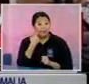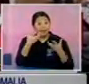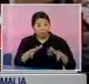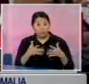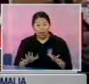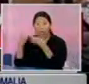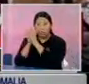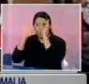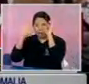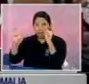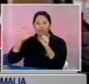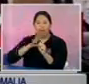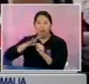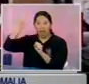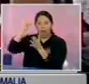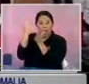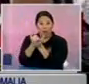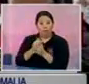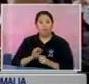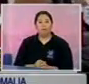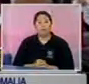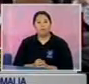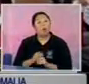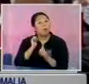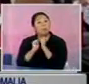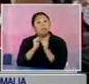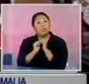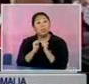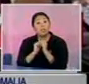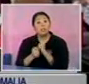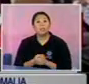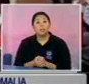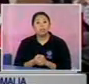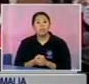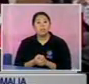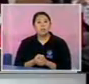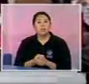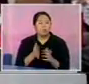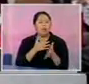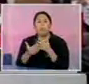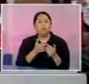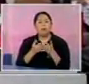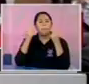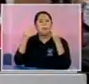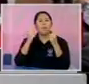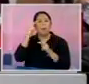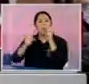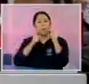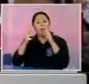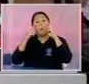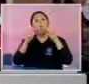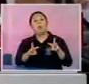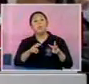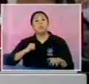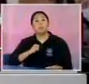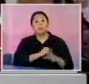So, in other words, no matter how public our hearing is, the rules of secrecy must